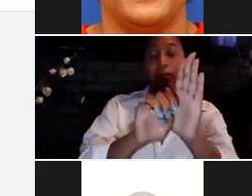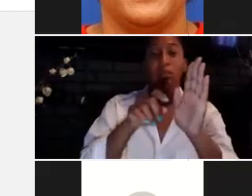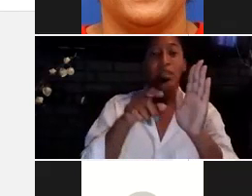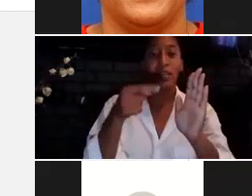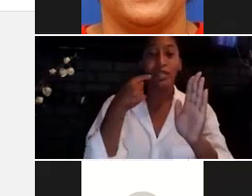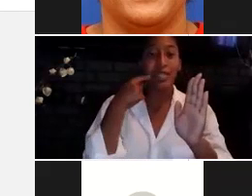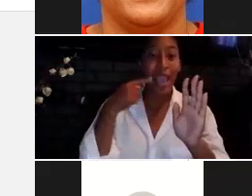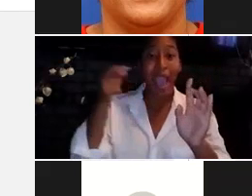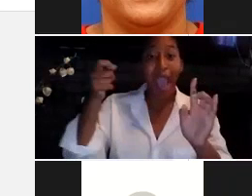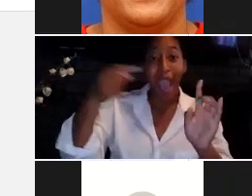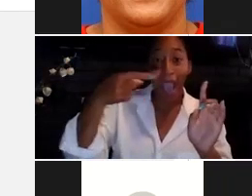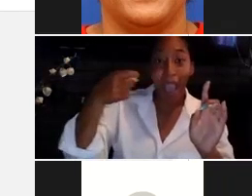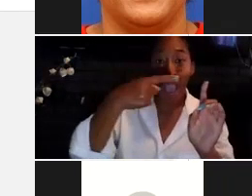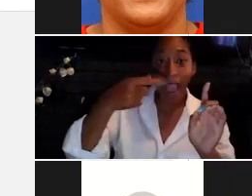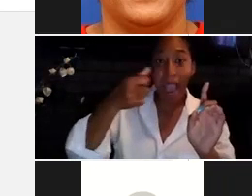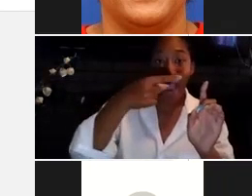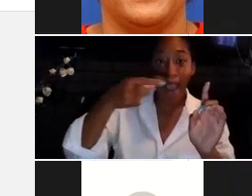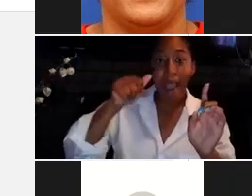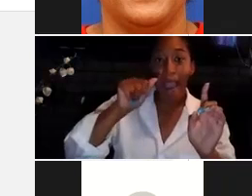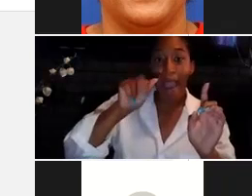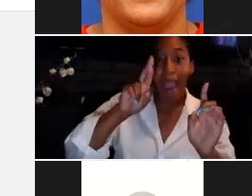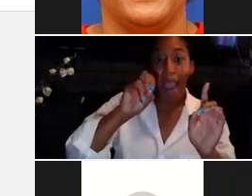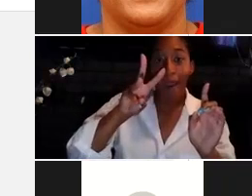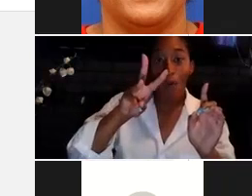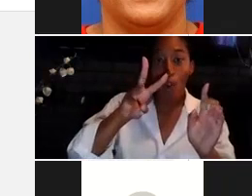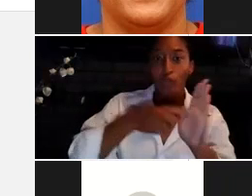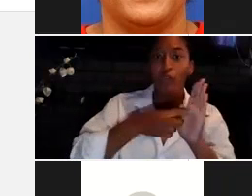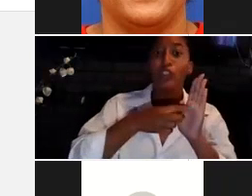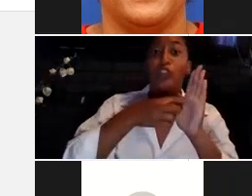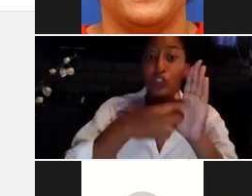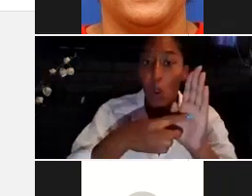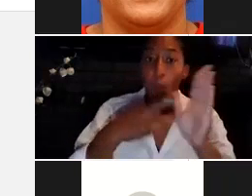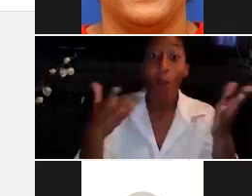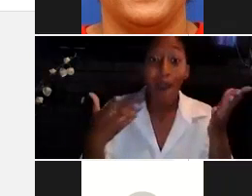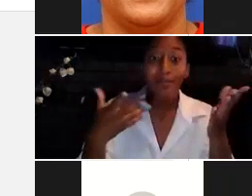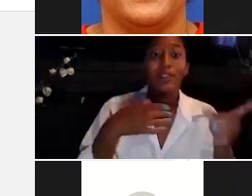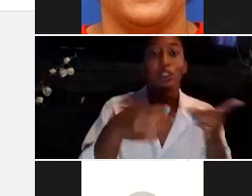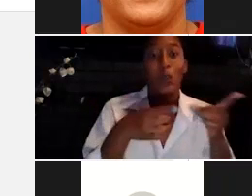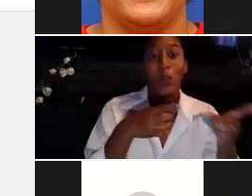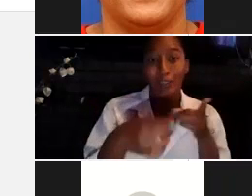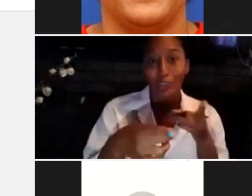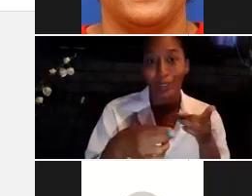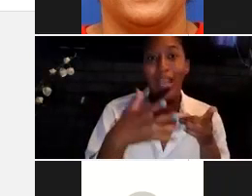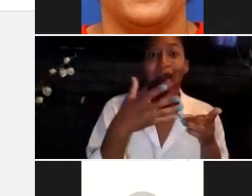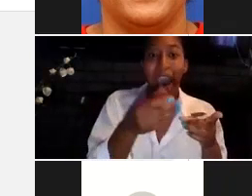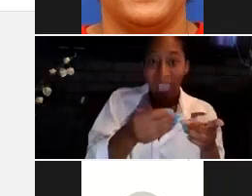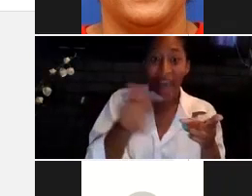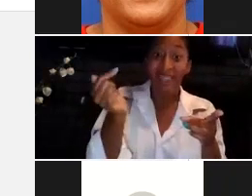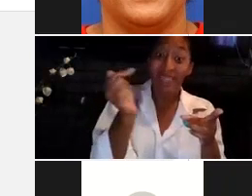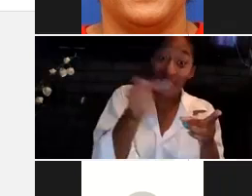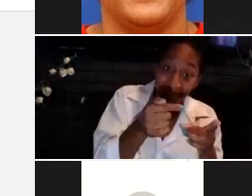property. Okay. The reason they use an arrow is because it's very nice to help us. An